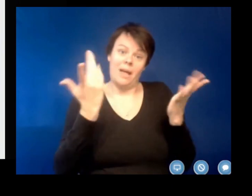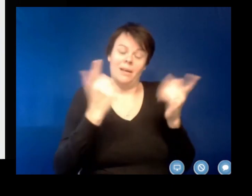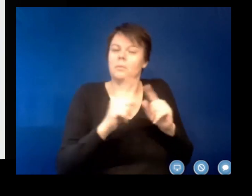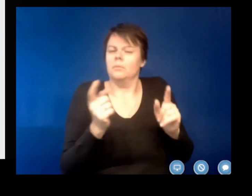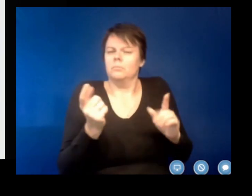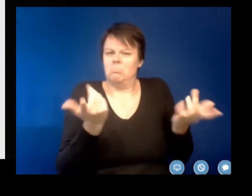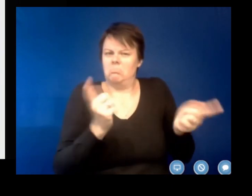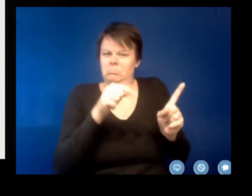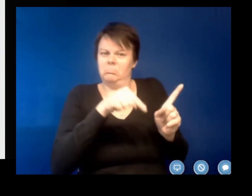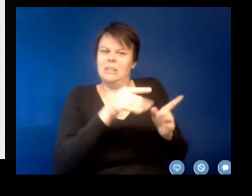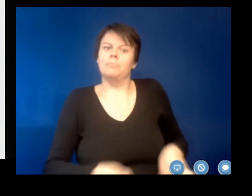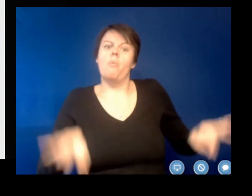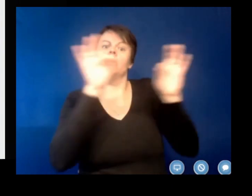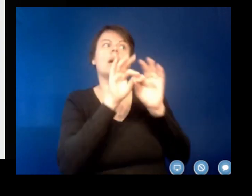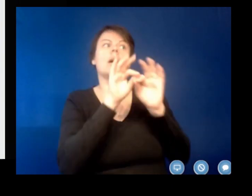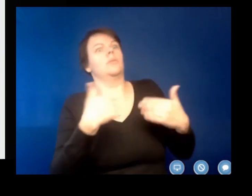And